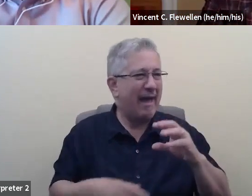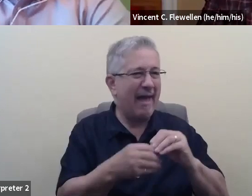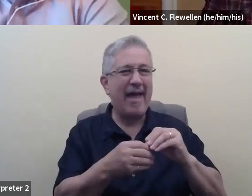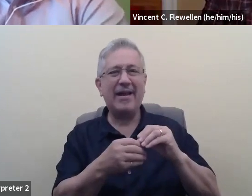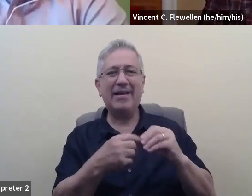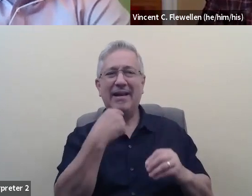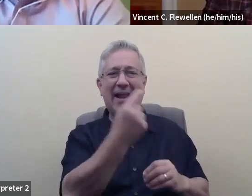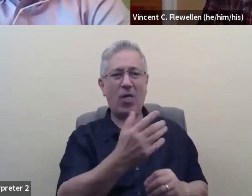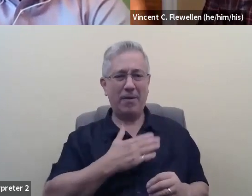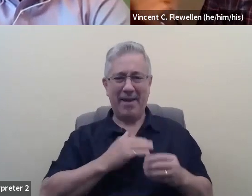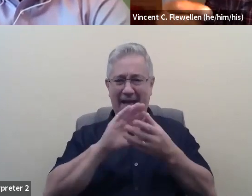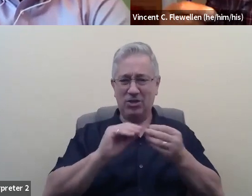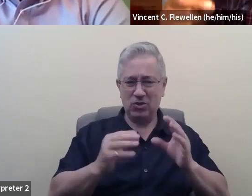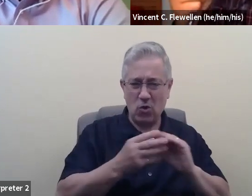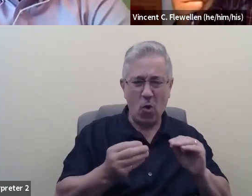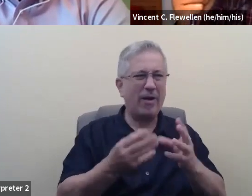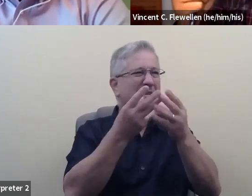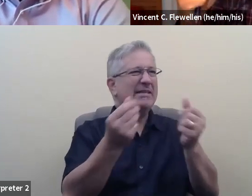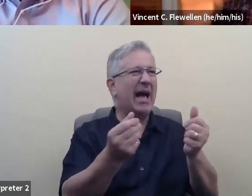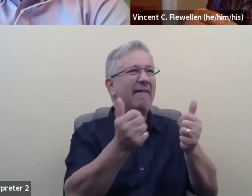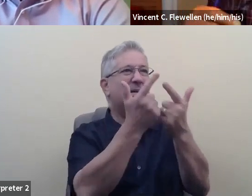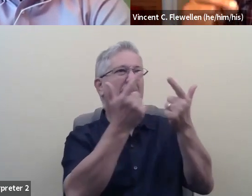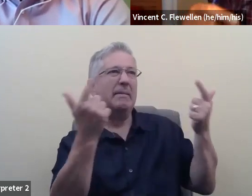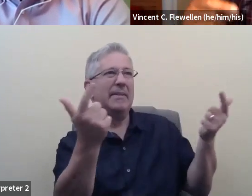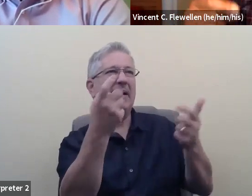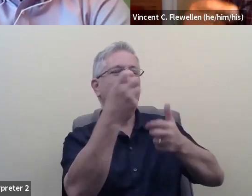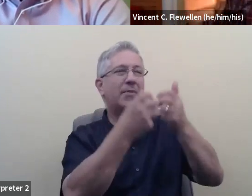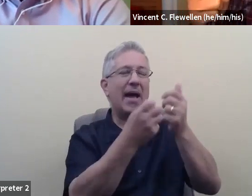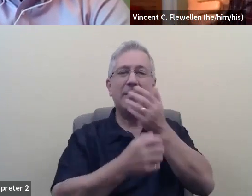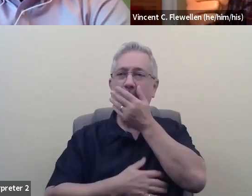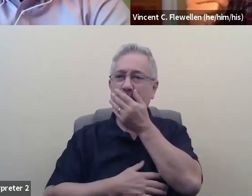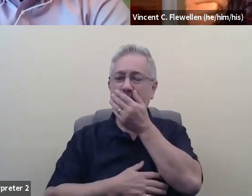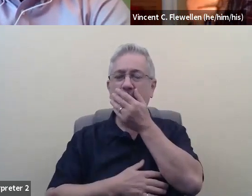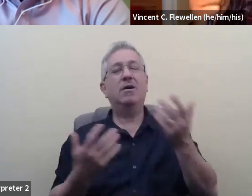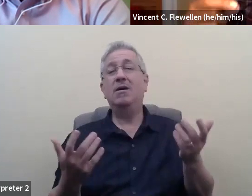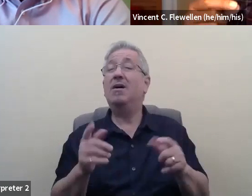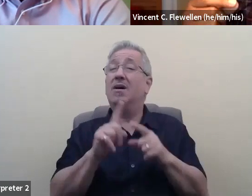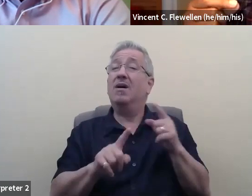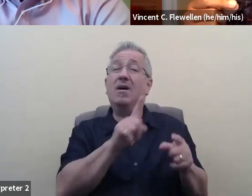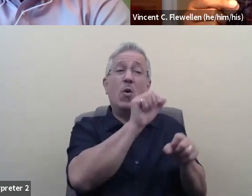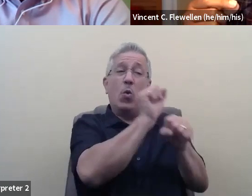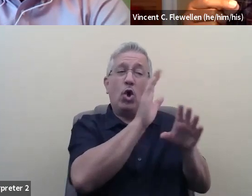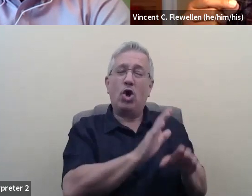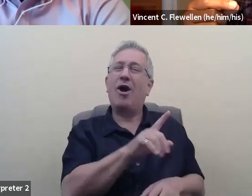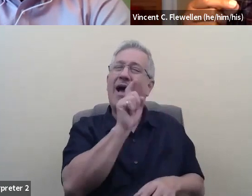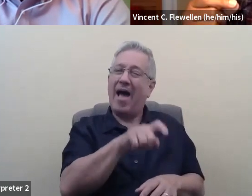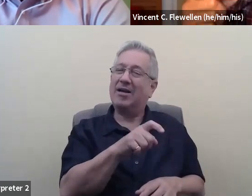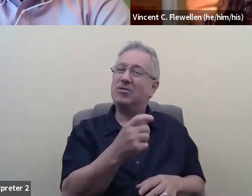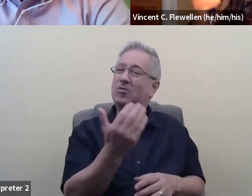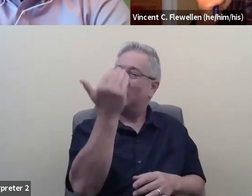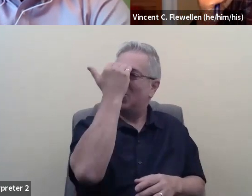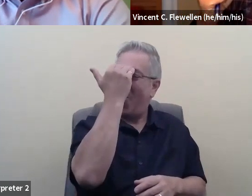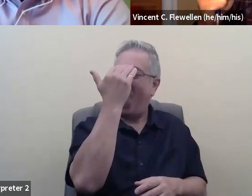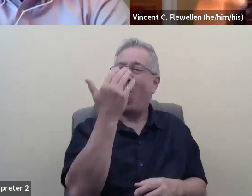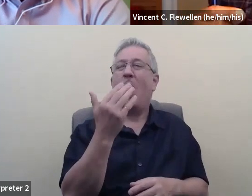a larger issue. And so the employer has to also recognize